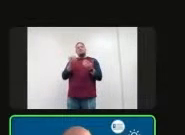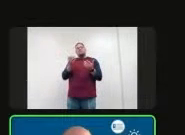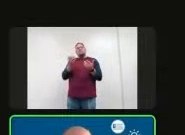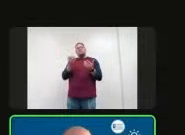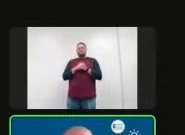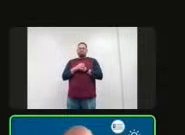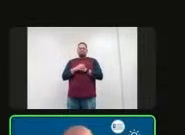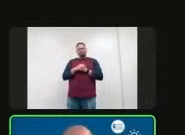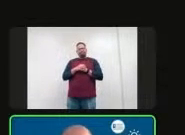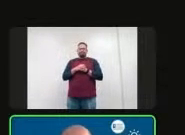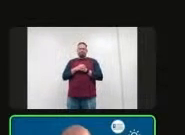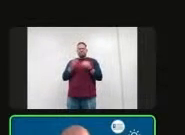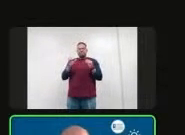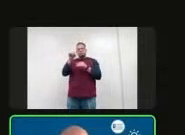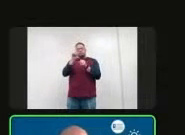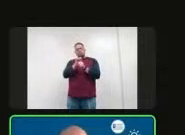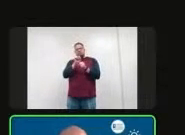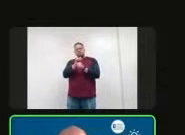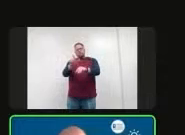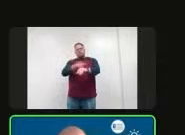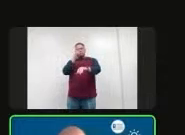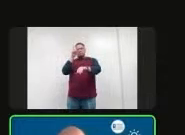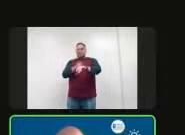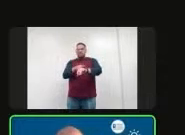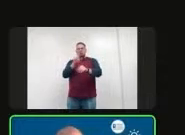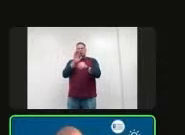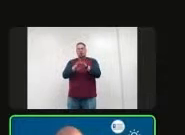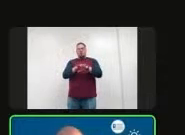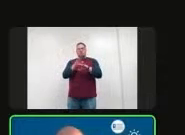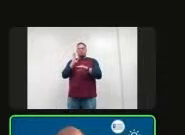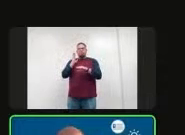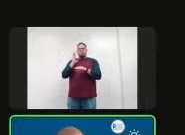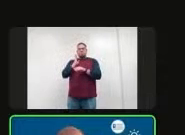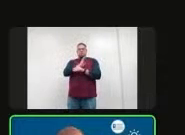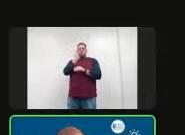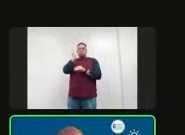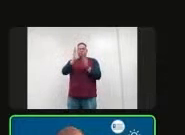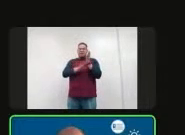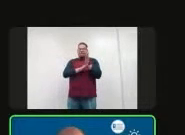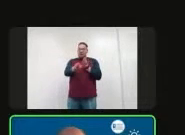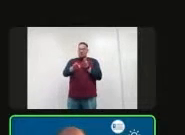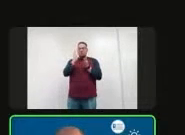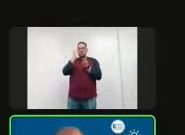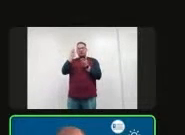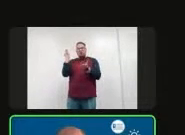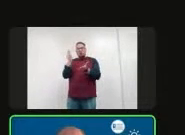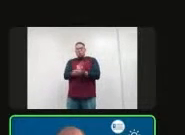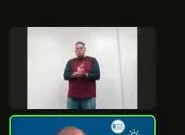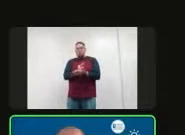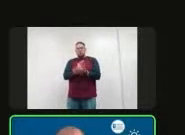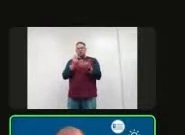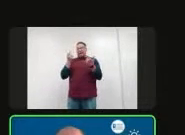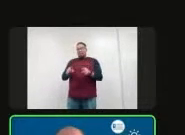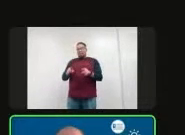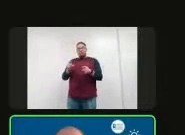You do this work long enough, you're on a board long enough, you're going to be in the minority and you're going to lose. Happens. It's happened to me.